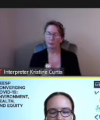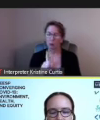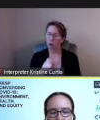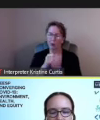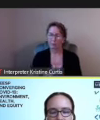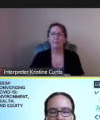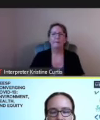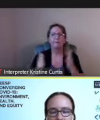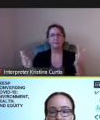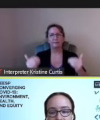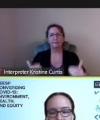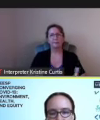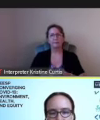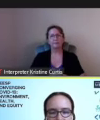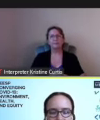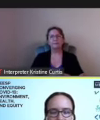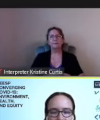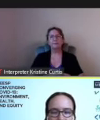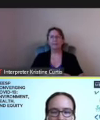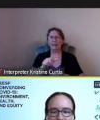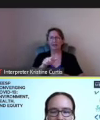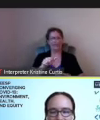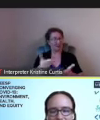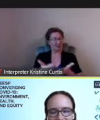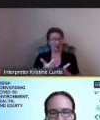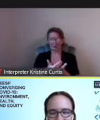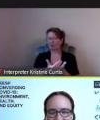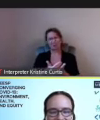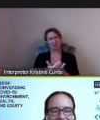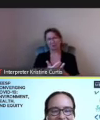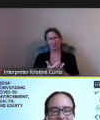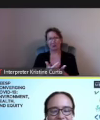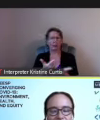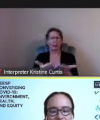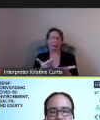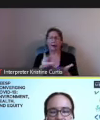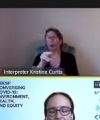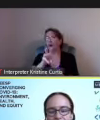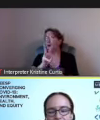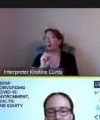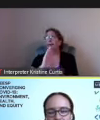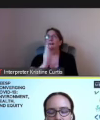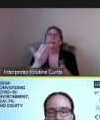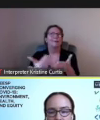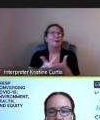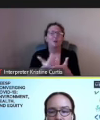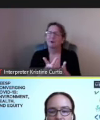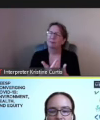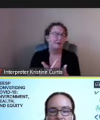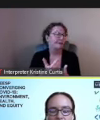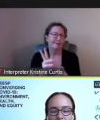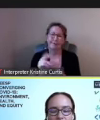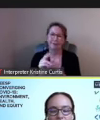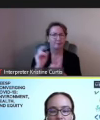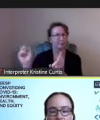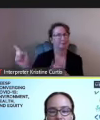please. This is not a new technique, even if the news might feel it is. It's been used for decades. It's been used for poliovirus